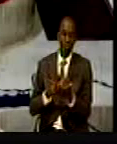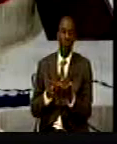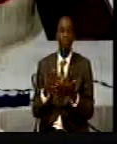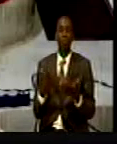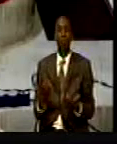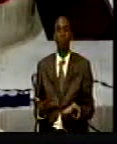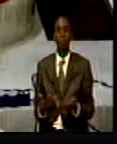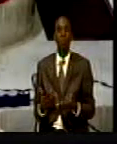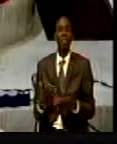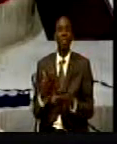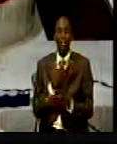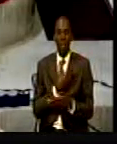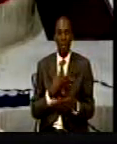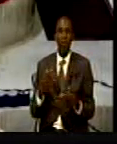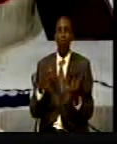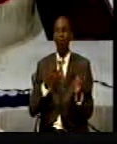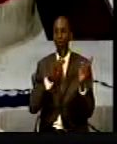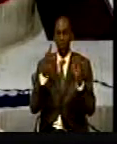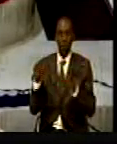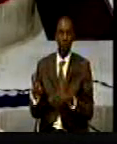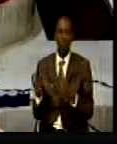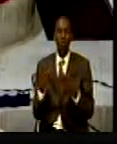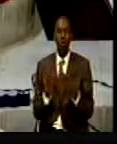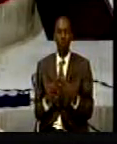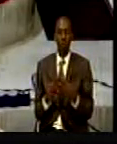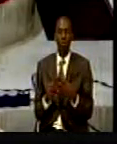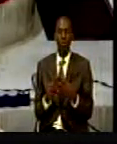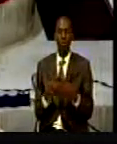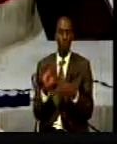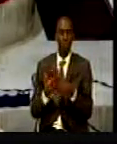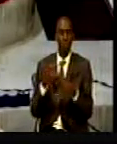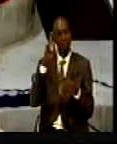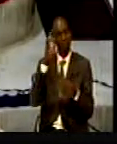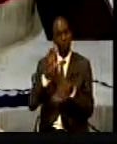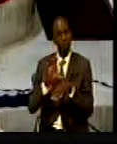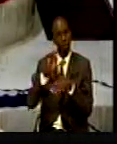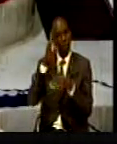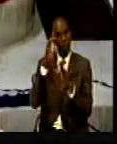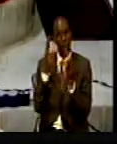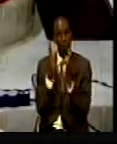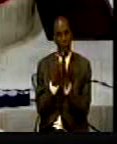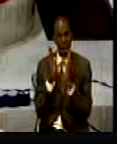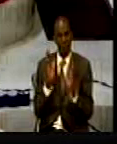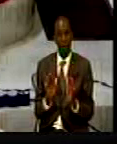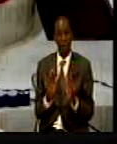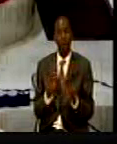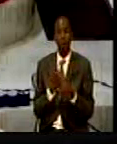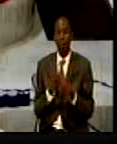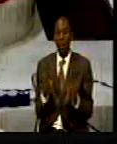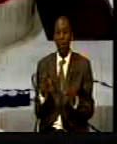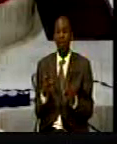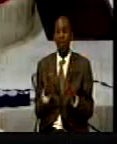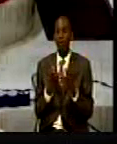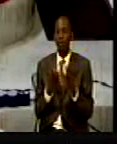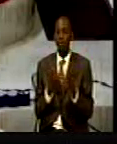be coming to for them to pray for me. But during that time, through that program in Calabar, I was at my church